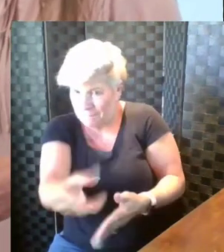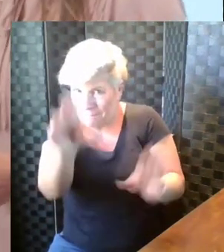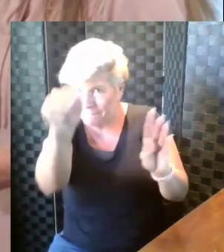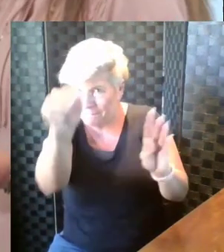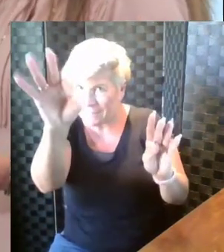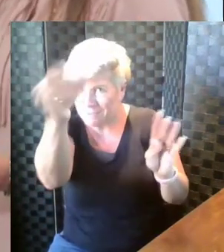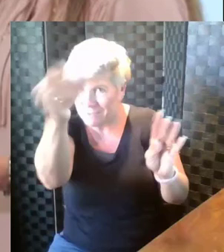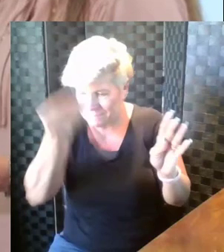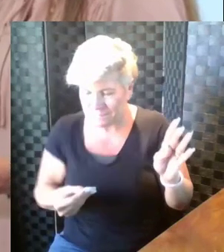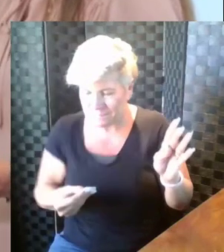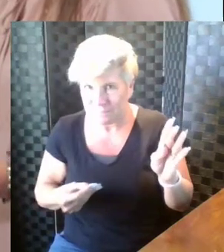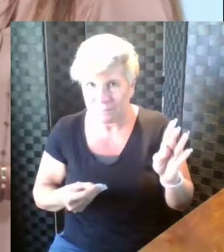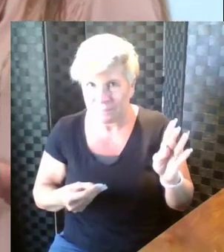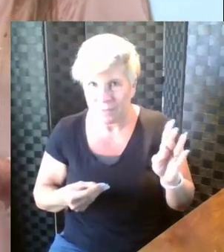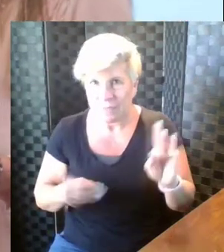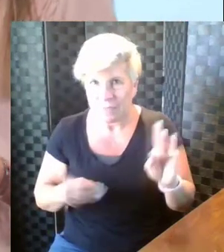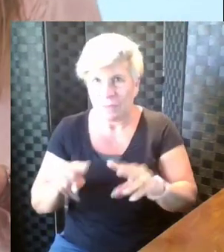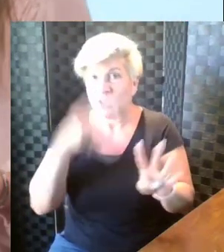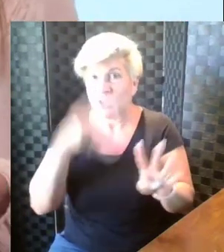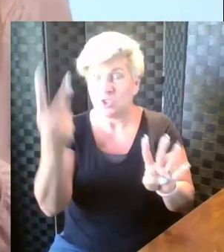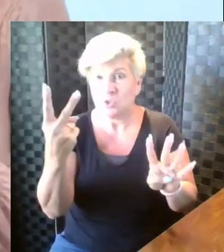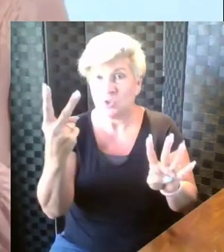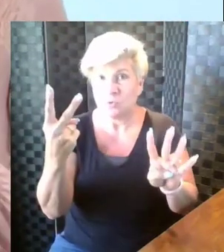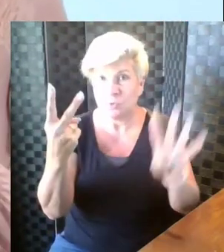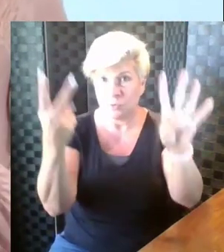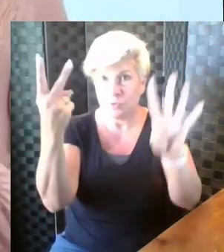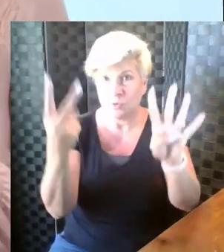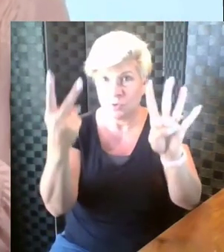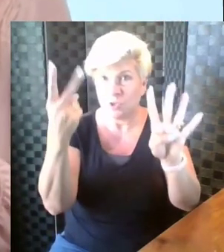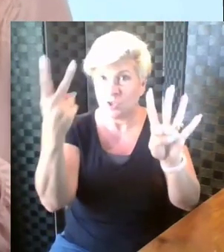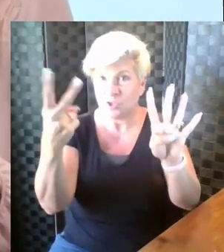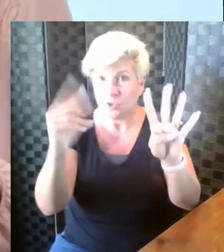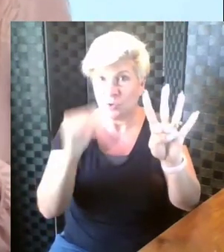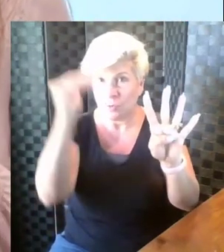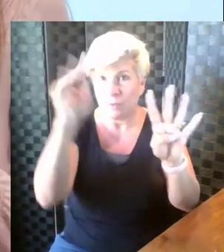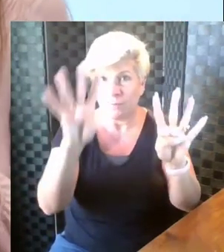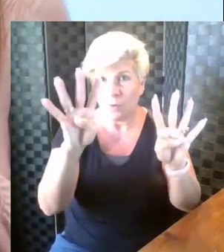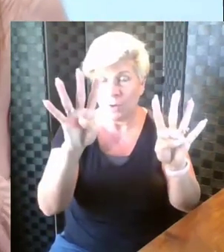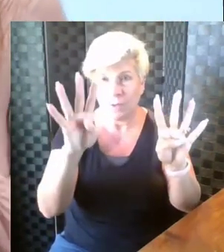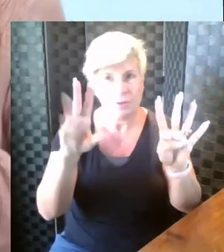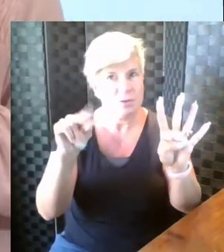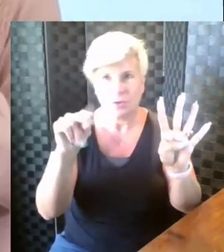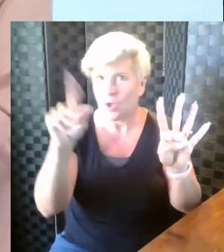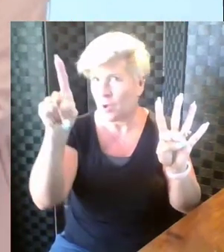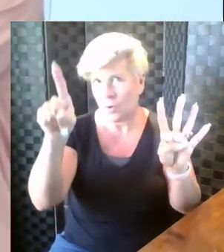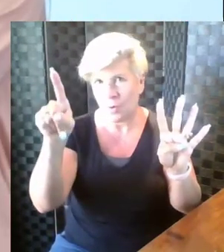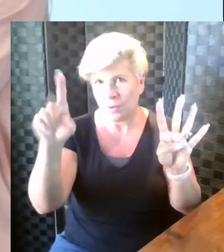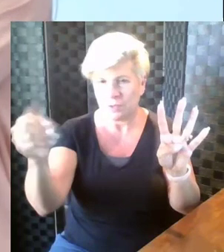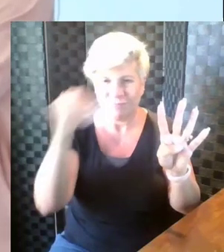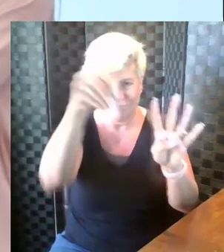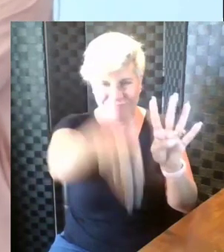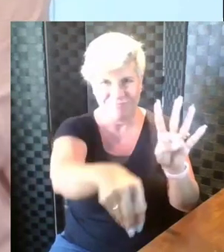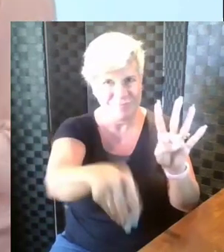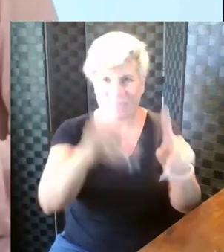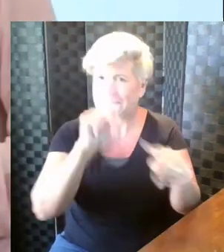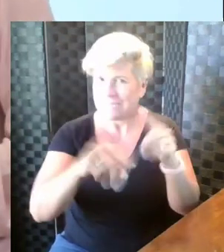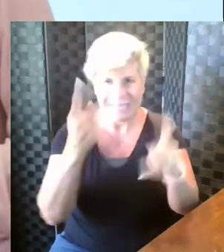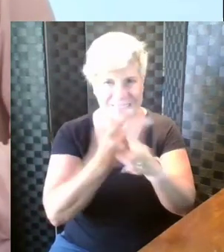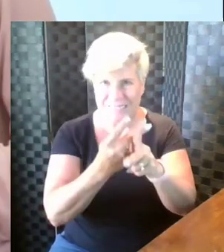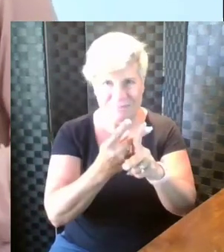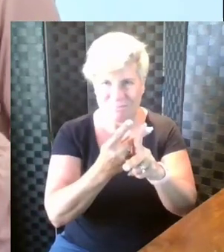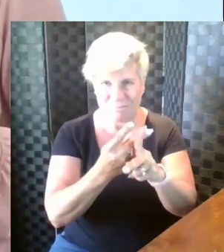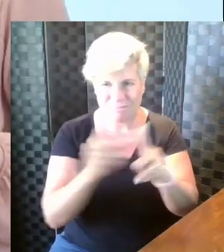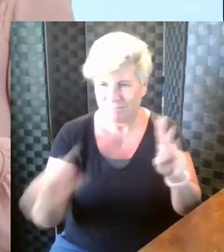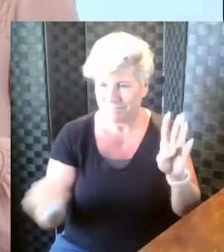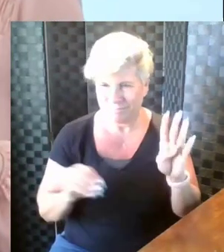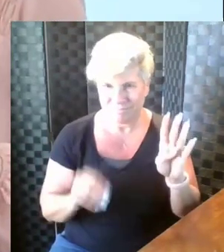say my next flip, I flip a 2. Is 2 greater than 4? No, it's further the other way on our number